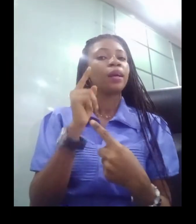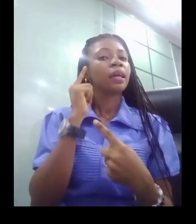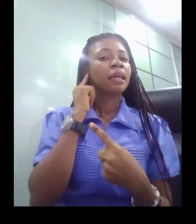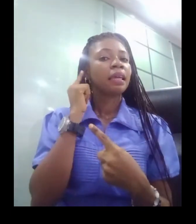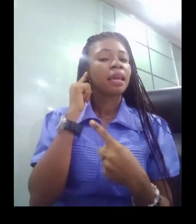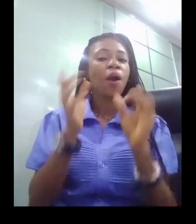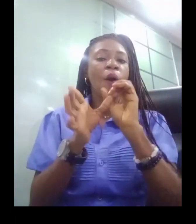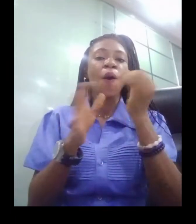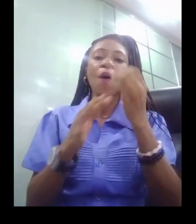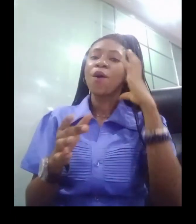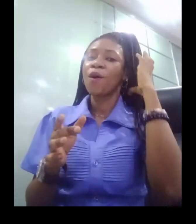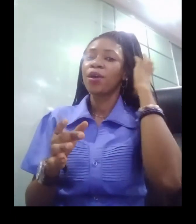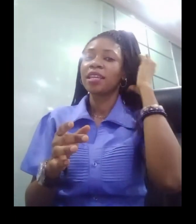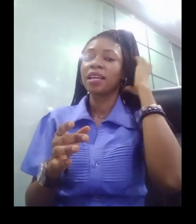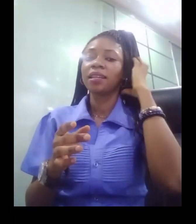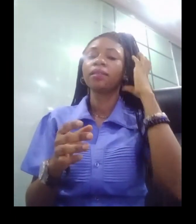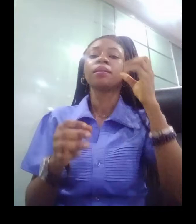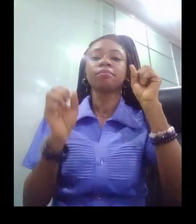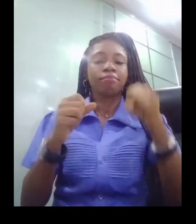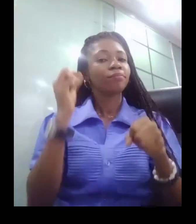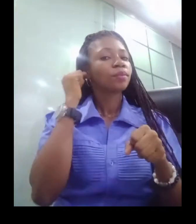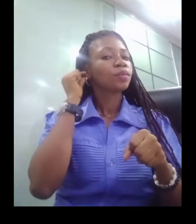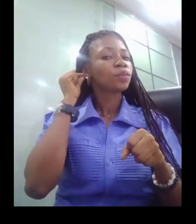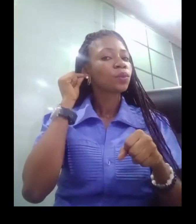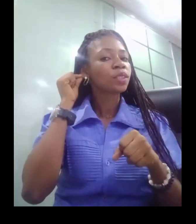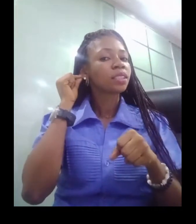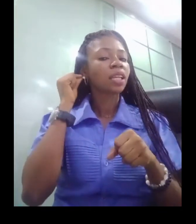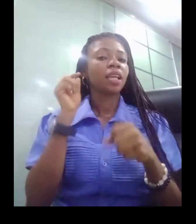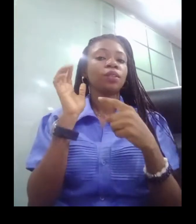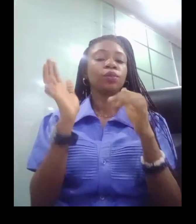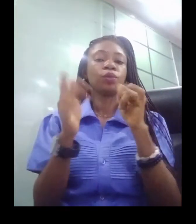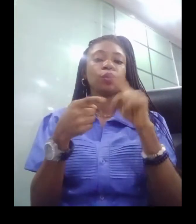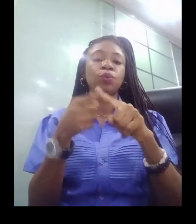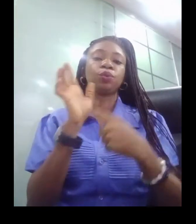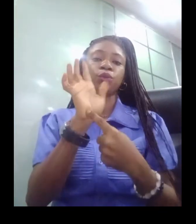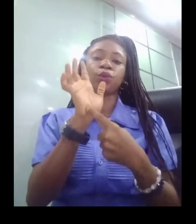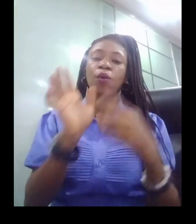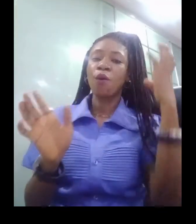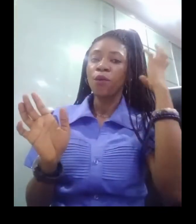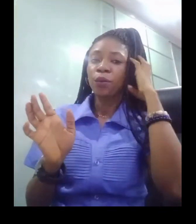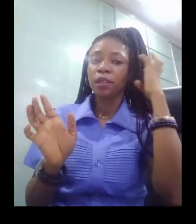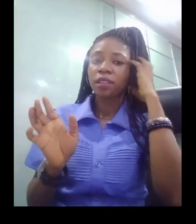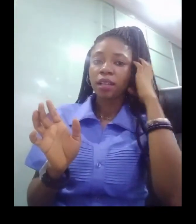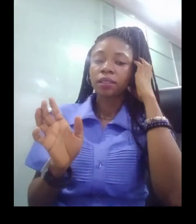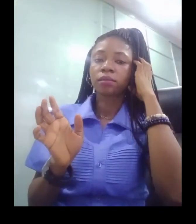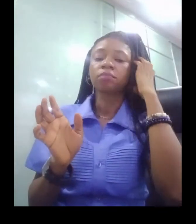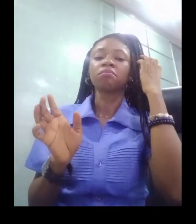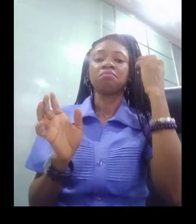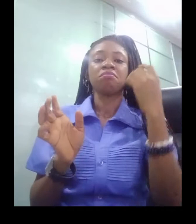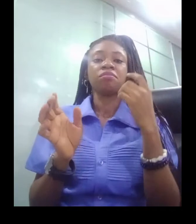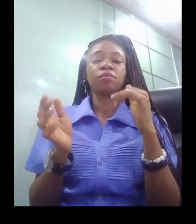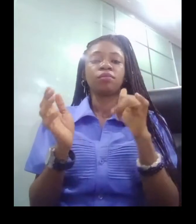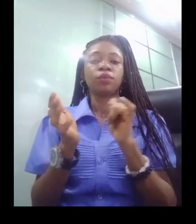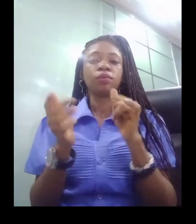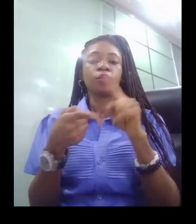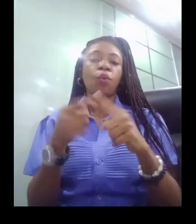or hearing, so she had to touch the ear or the ear this way. So she had to touch her ear to show